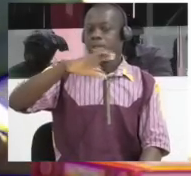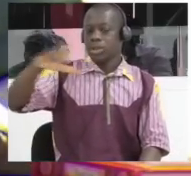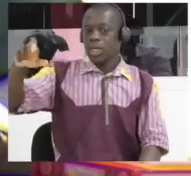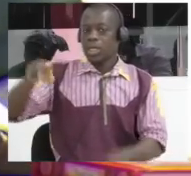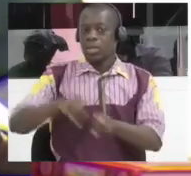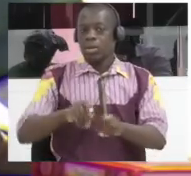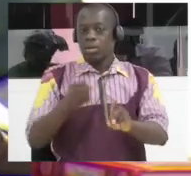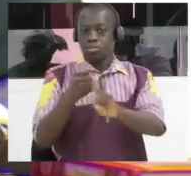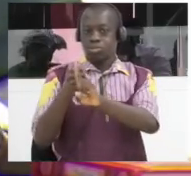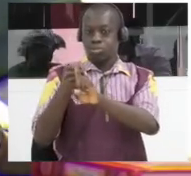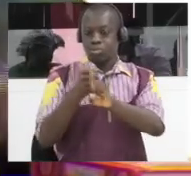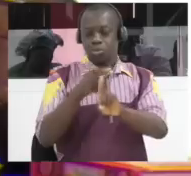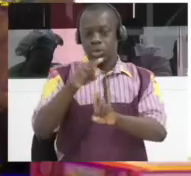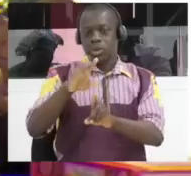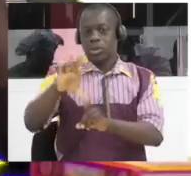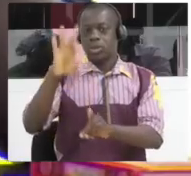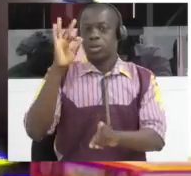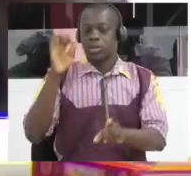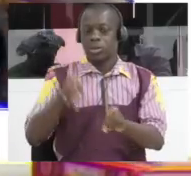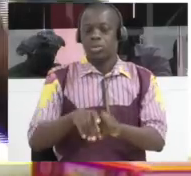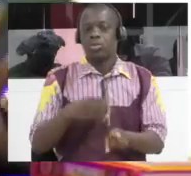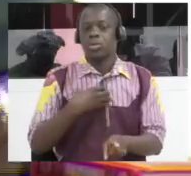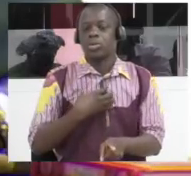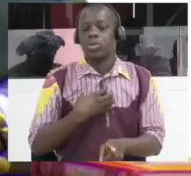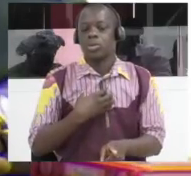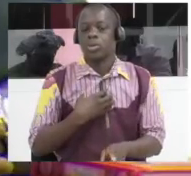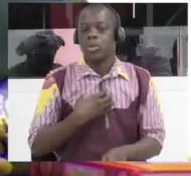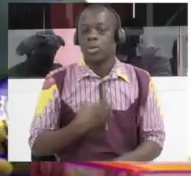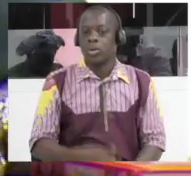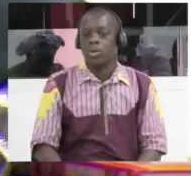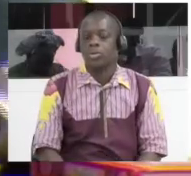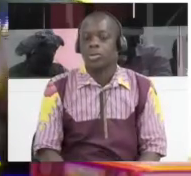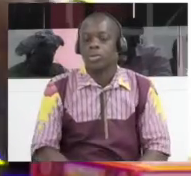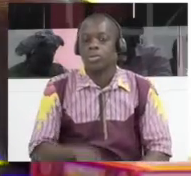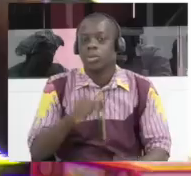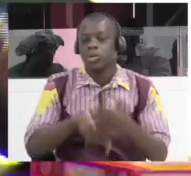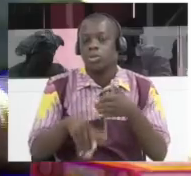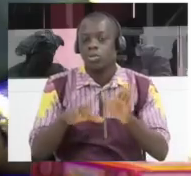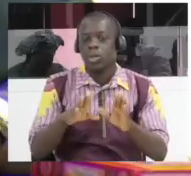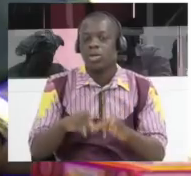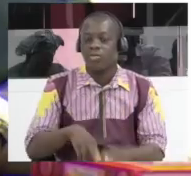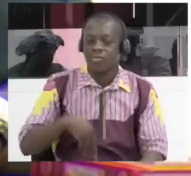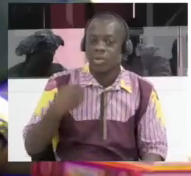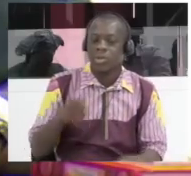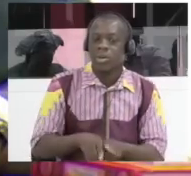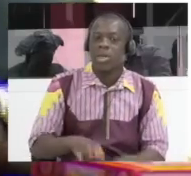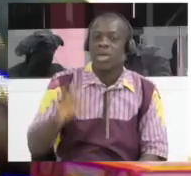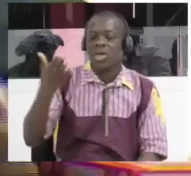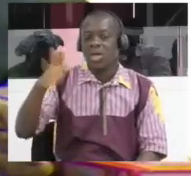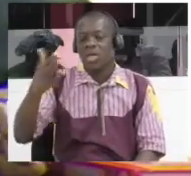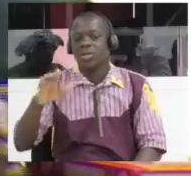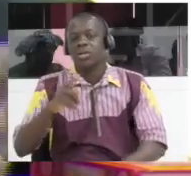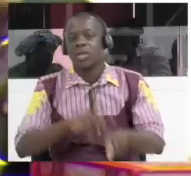decision, because we decided we wanted to have an odd this thing, so that in our perception then,